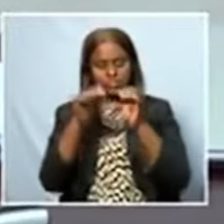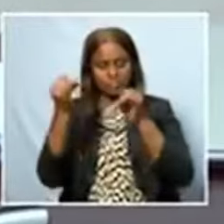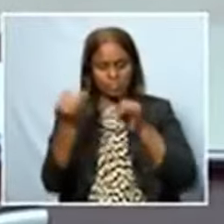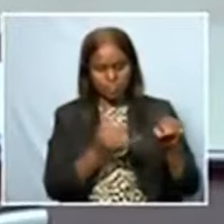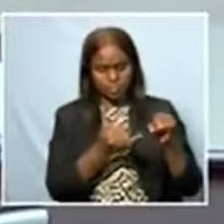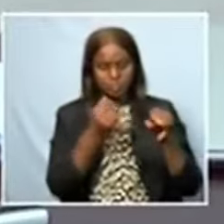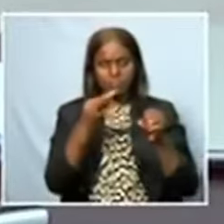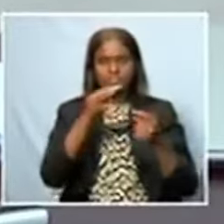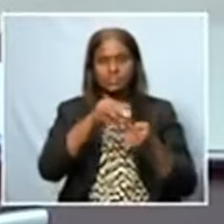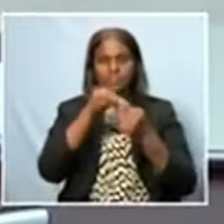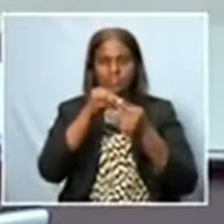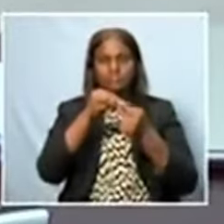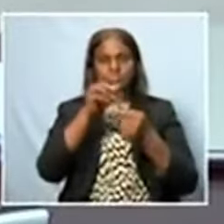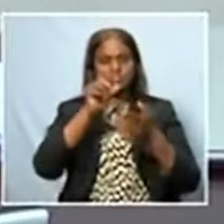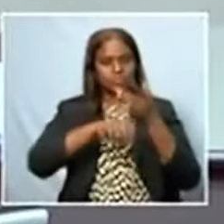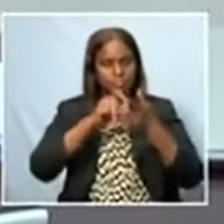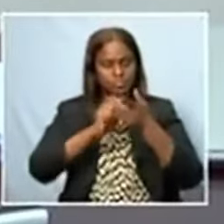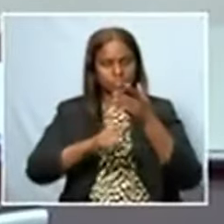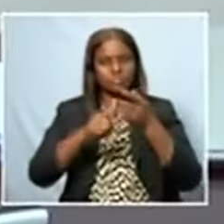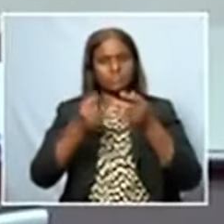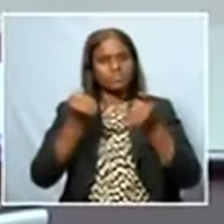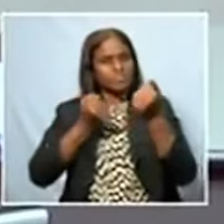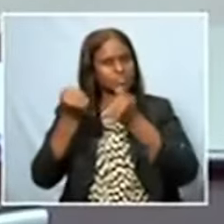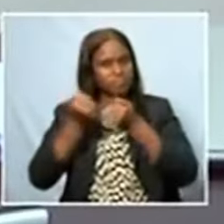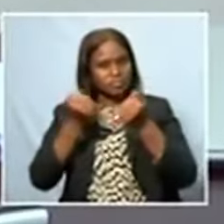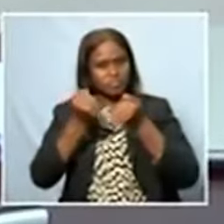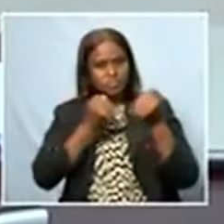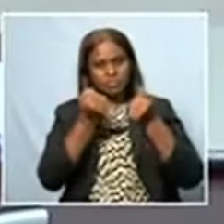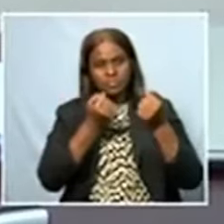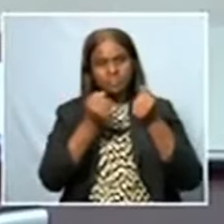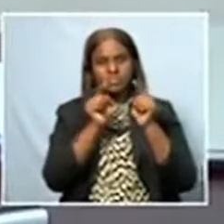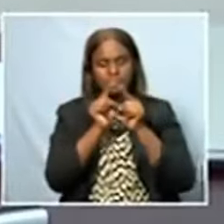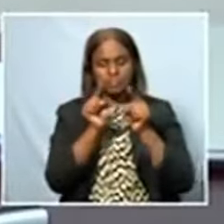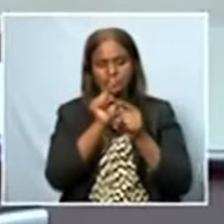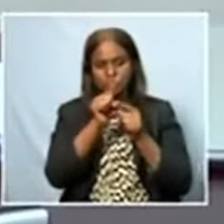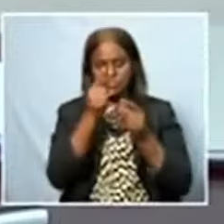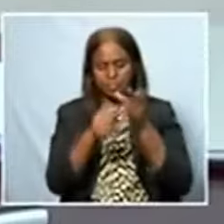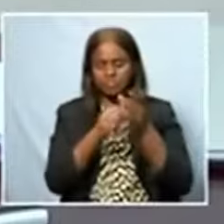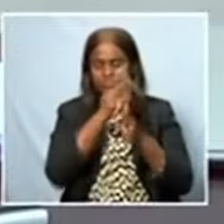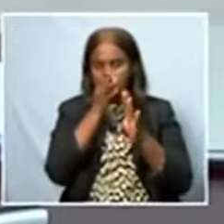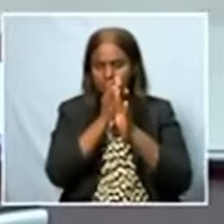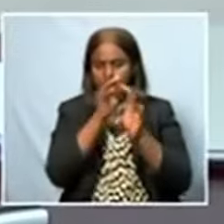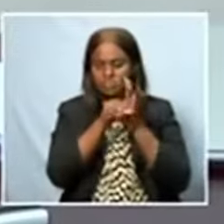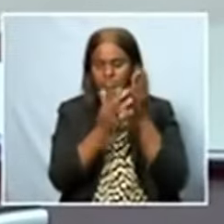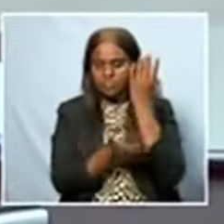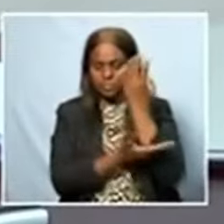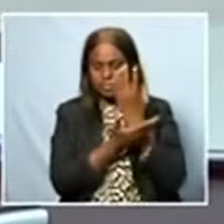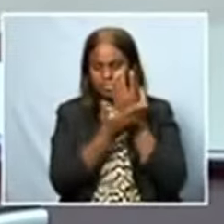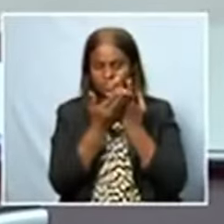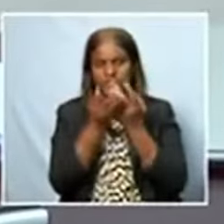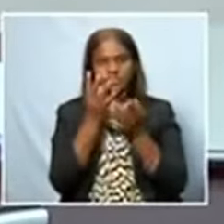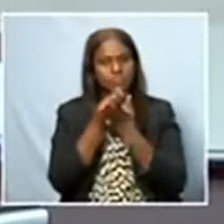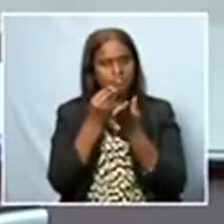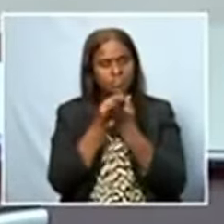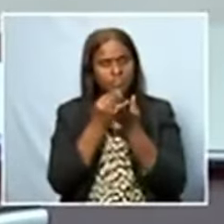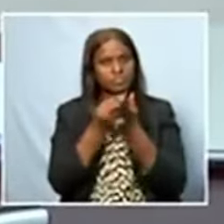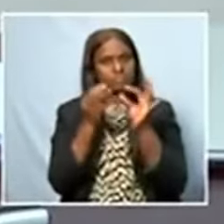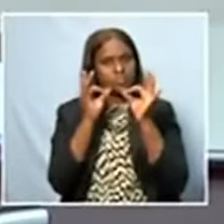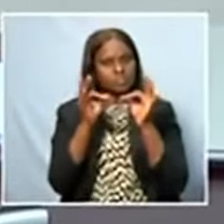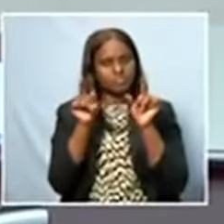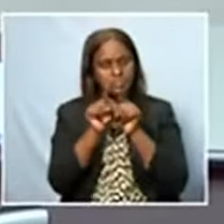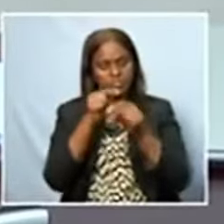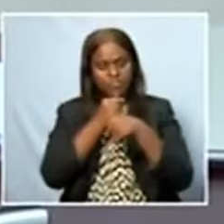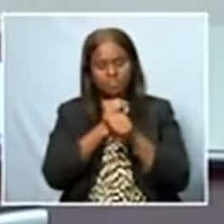of specific duty rates on hybrid motor vehicles, and this is aimed at enhancing revenue predictability,